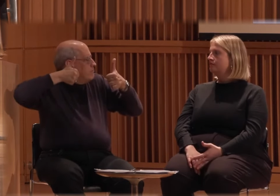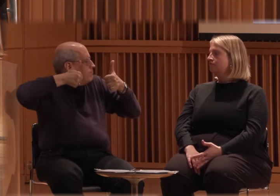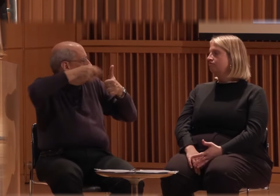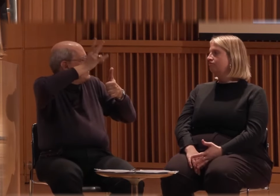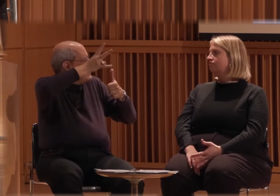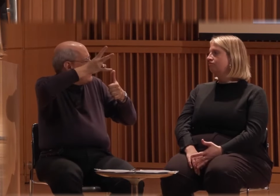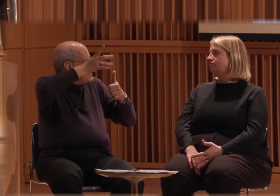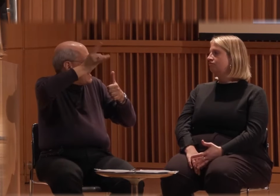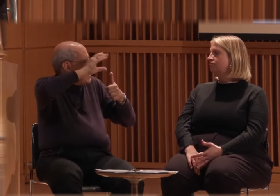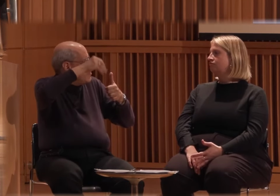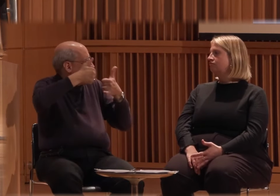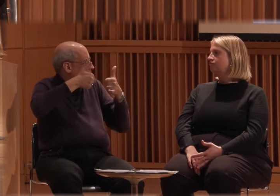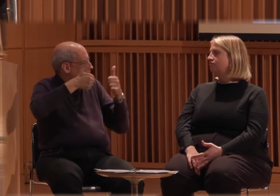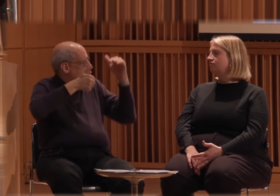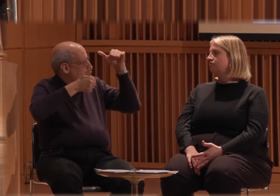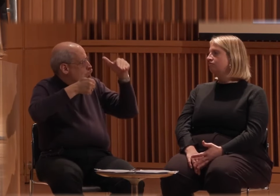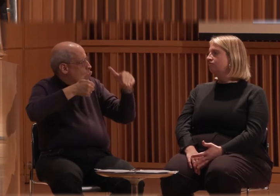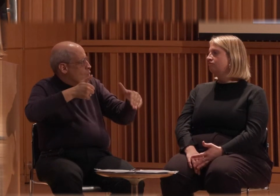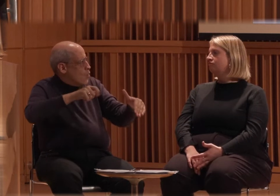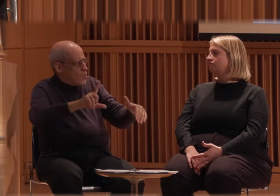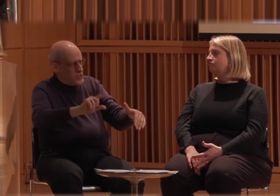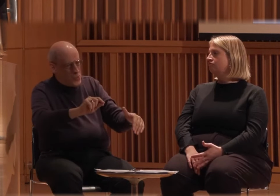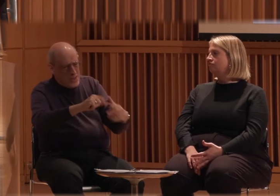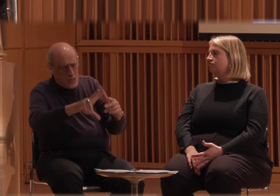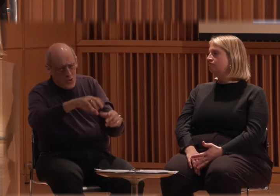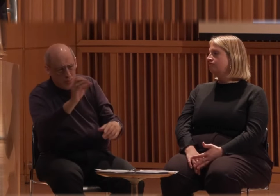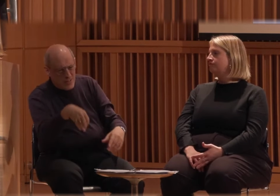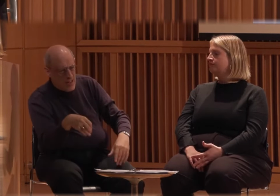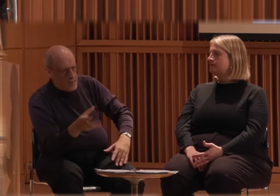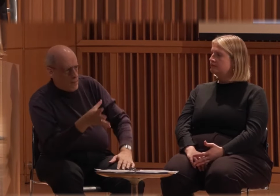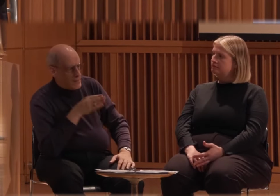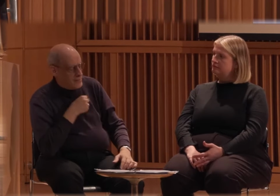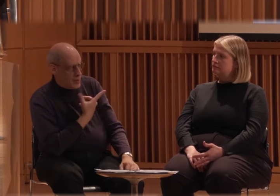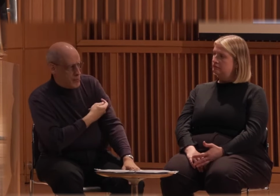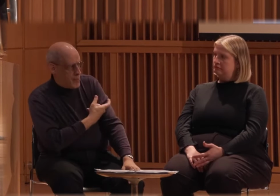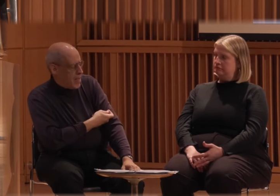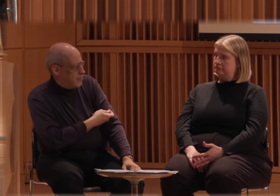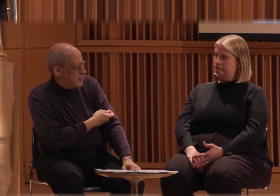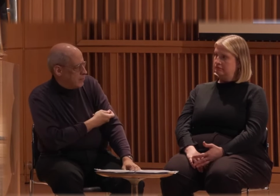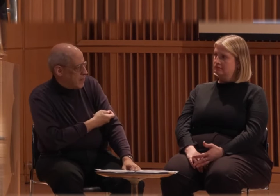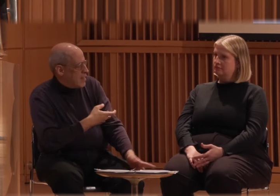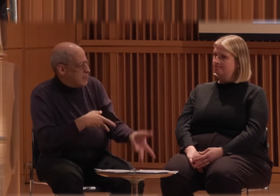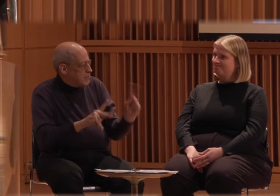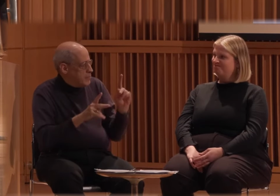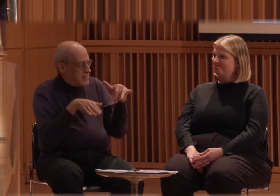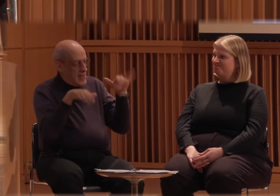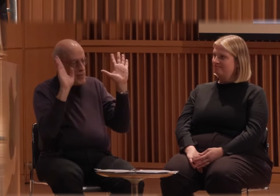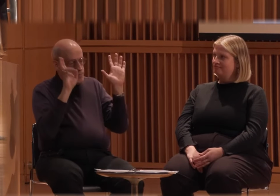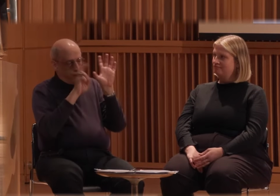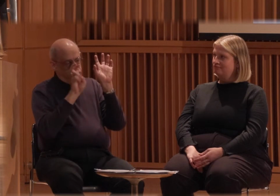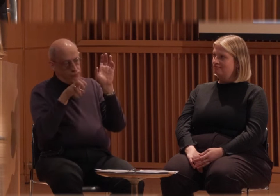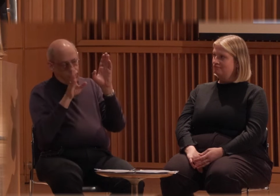superb vaccine uptake are something like 20 to 30%. That means people have checked out or turned